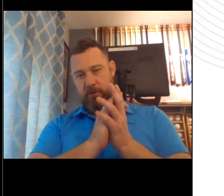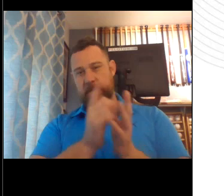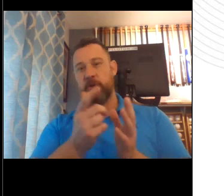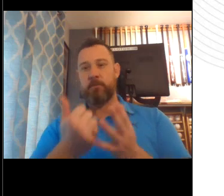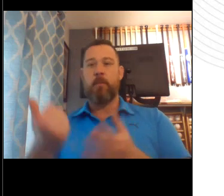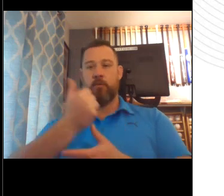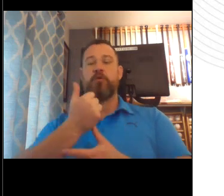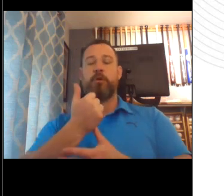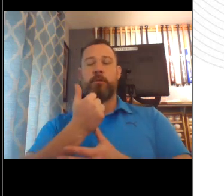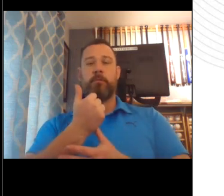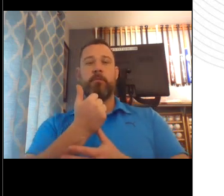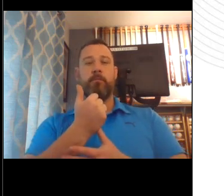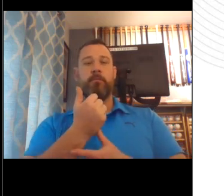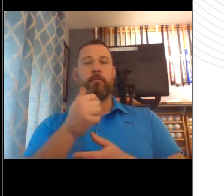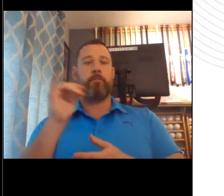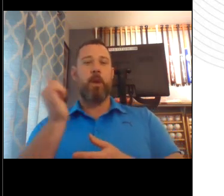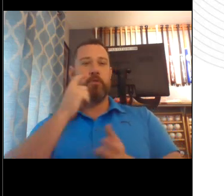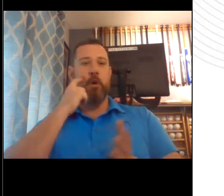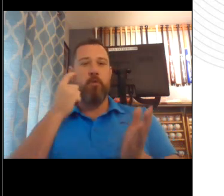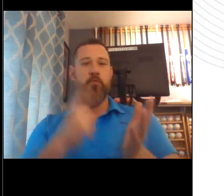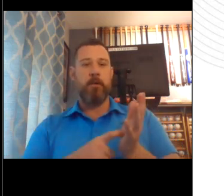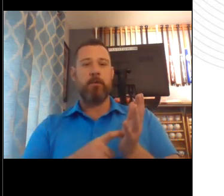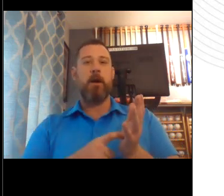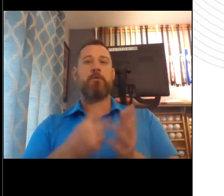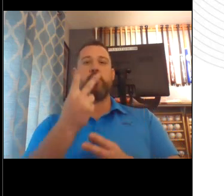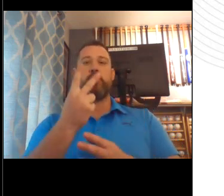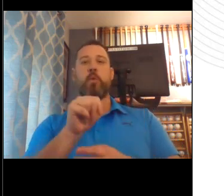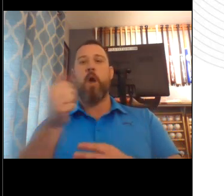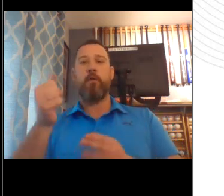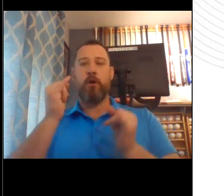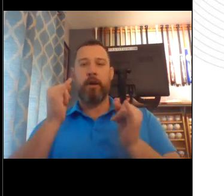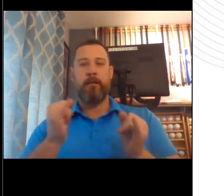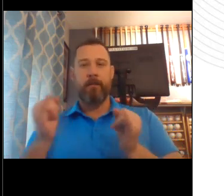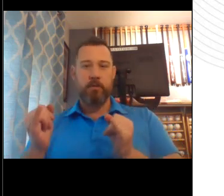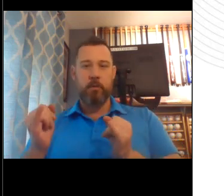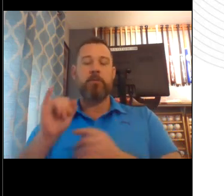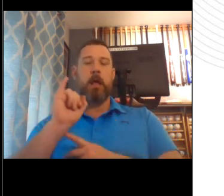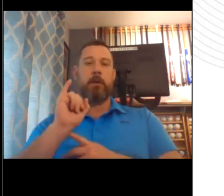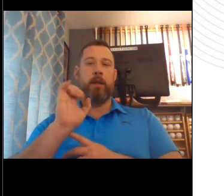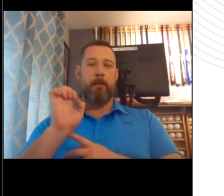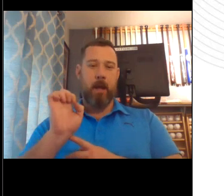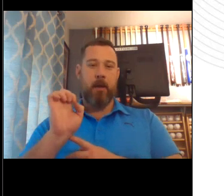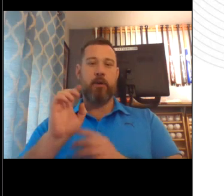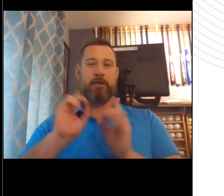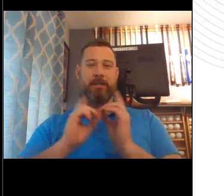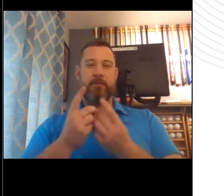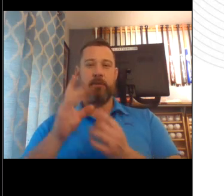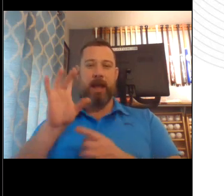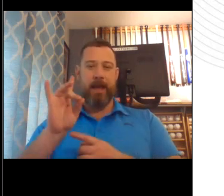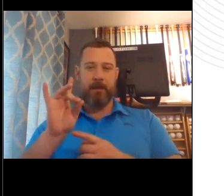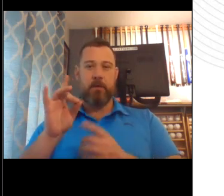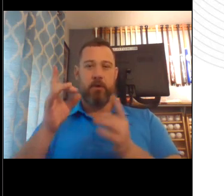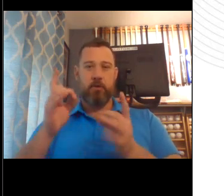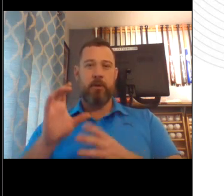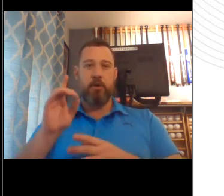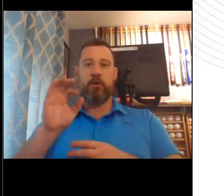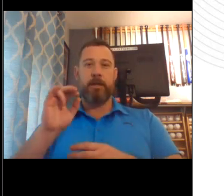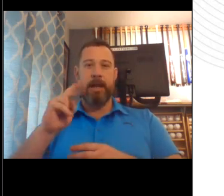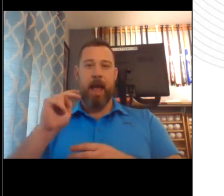role. And I'd also just like to recognize two other individuals. Here in the Inland Empire, District 8 Acting Director Diane